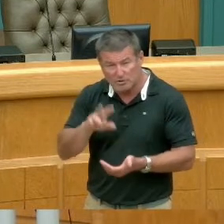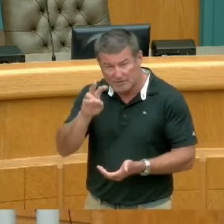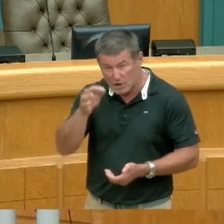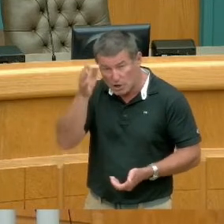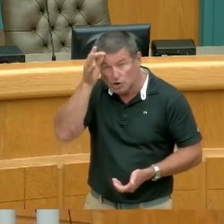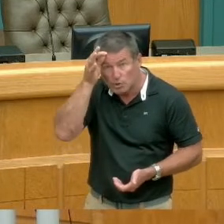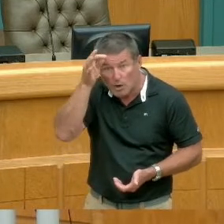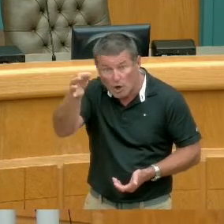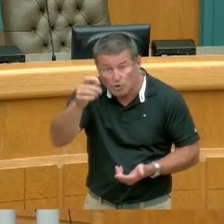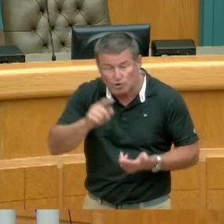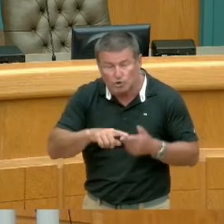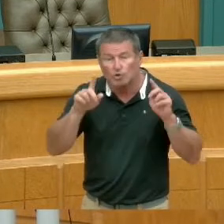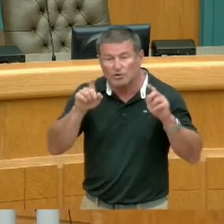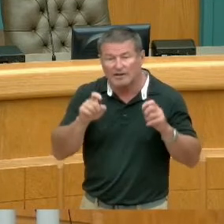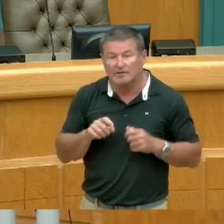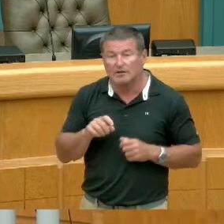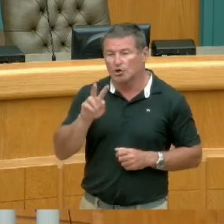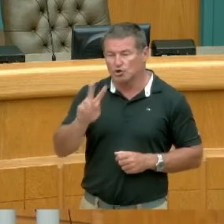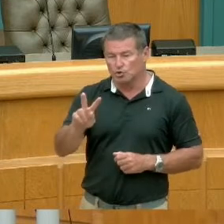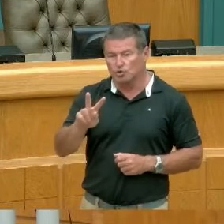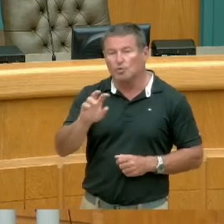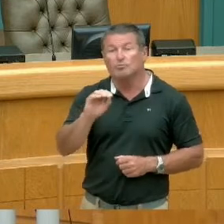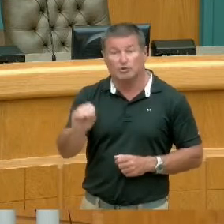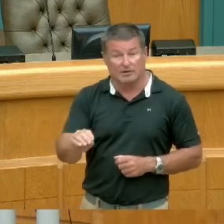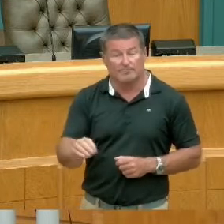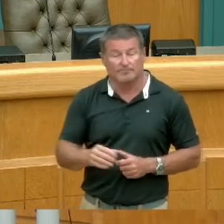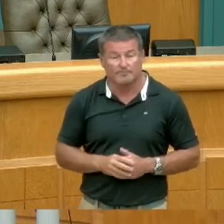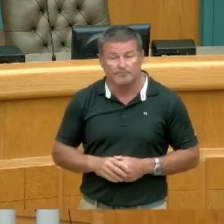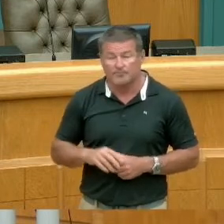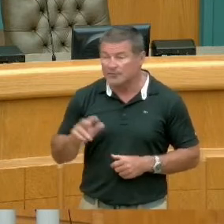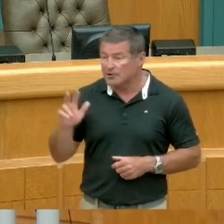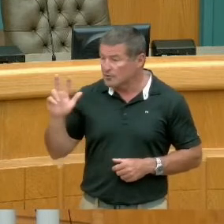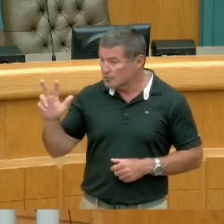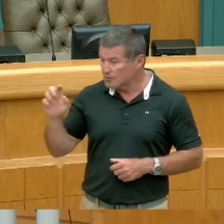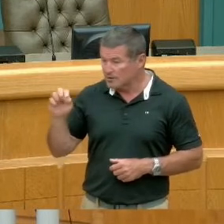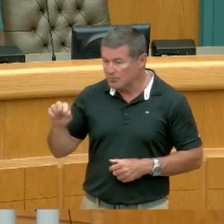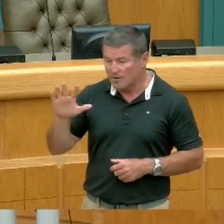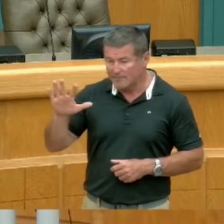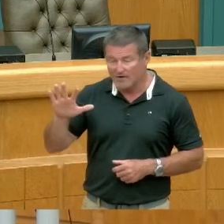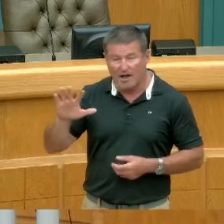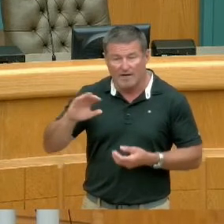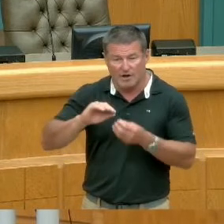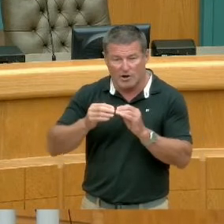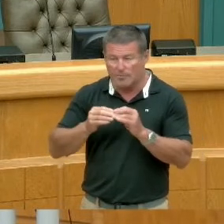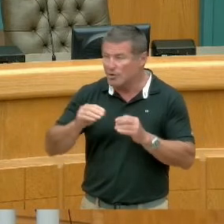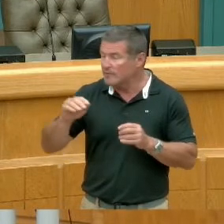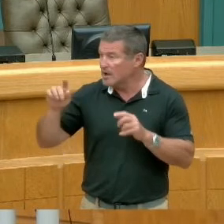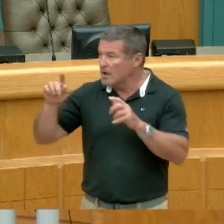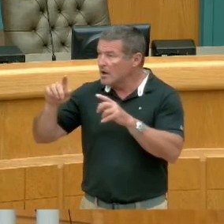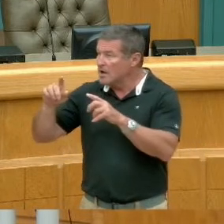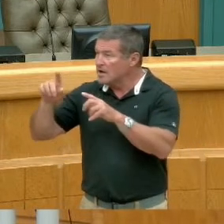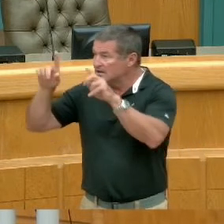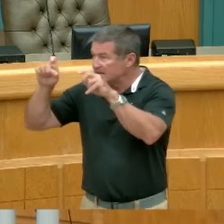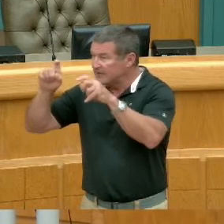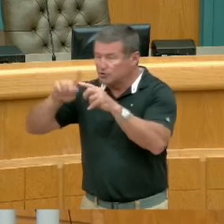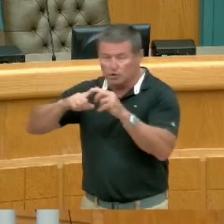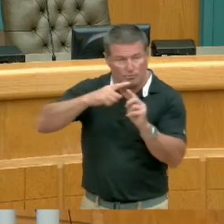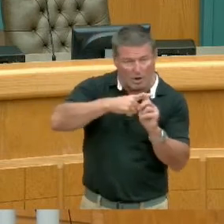pretty close to reaching that 2%. And that 3.5 ratio of positives to